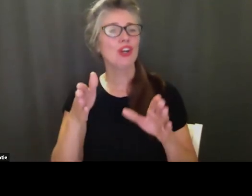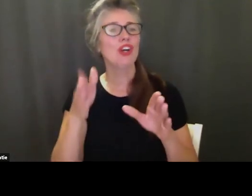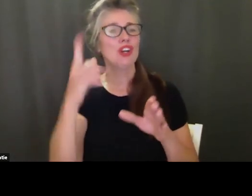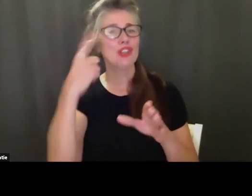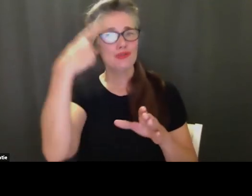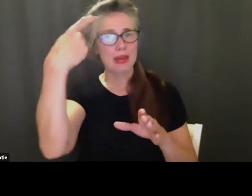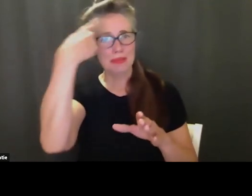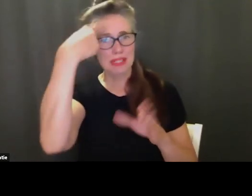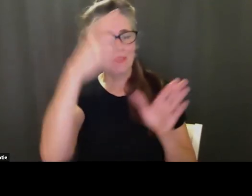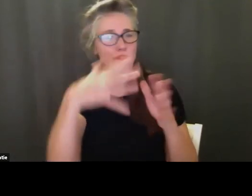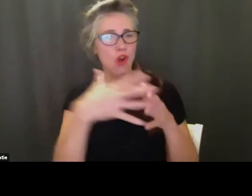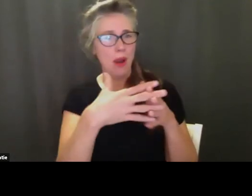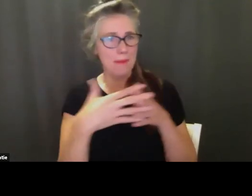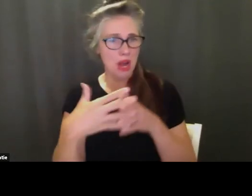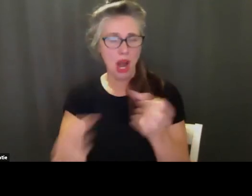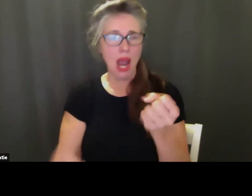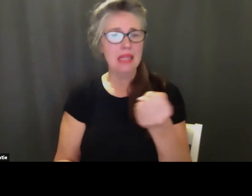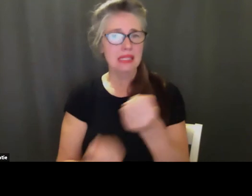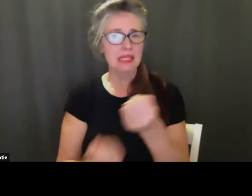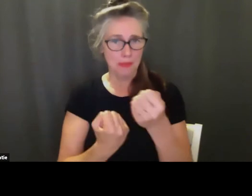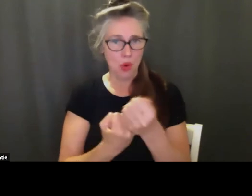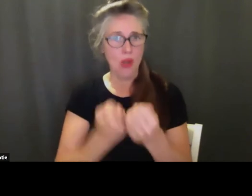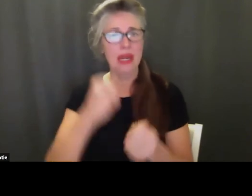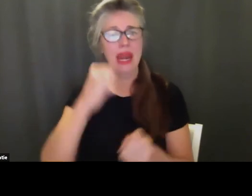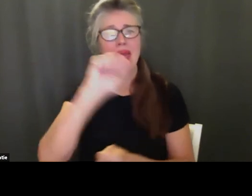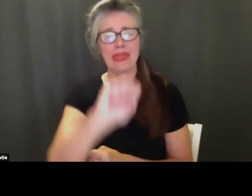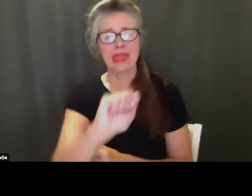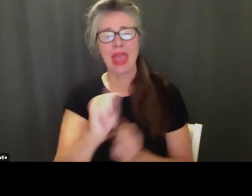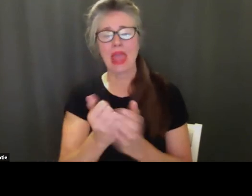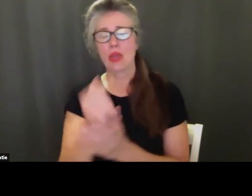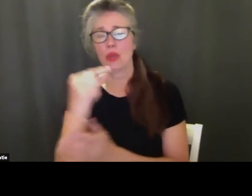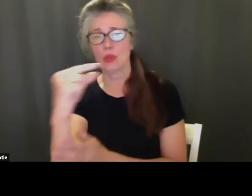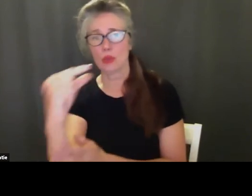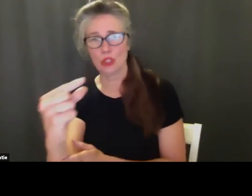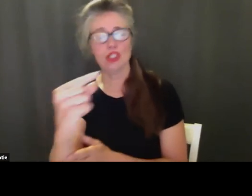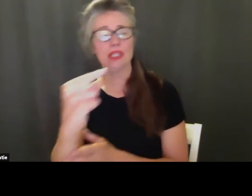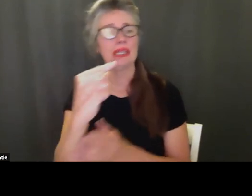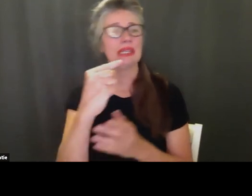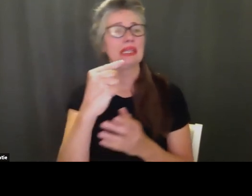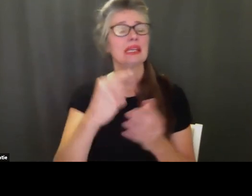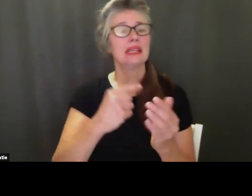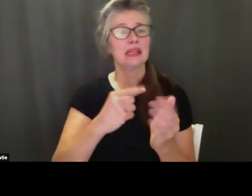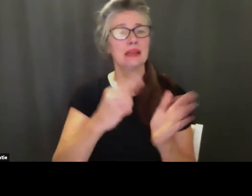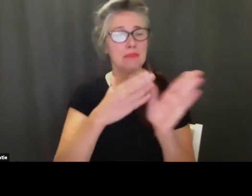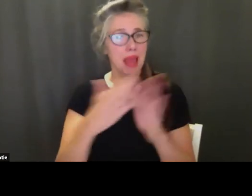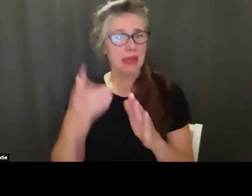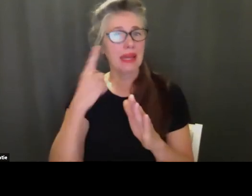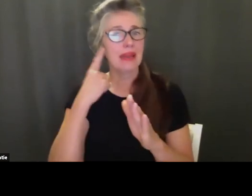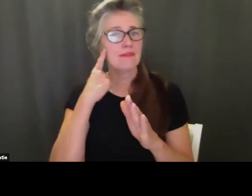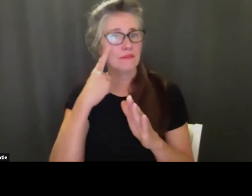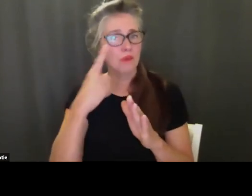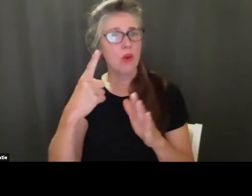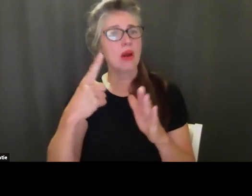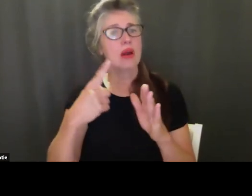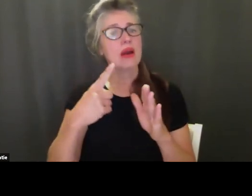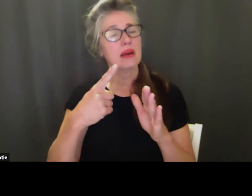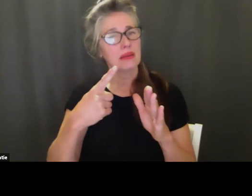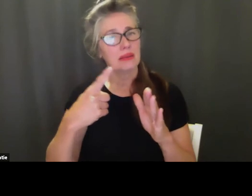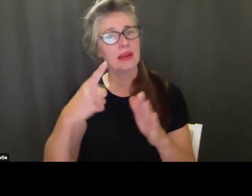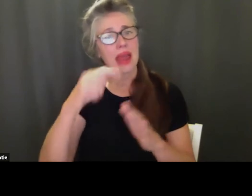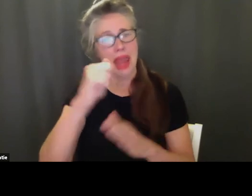A through G requirements with the graduation requirements. I want to say thank you to the school board for taking action on the A through